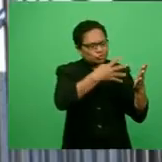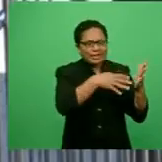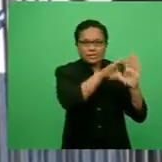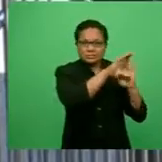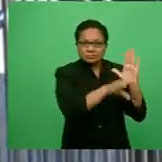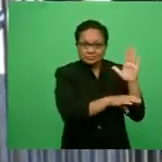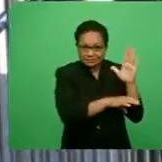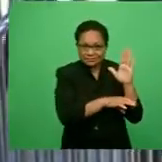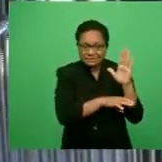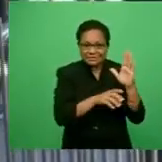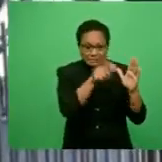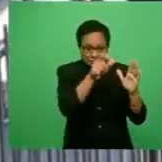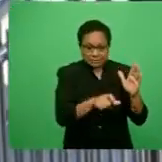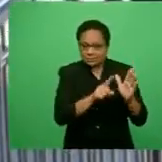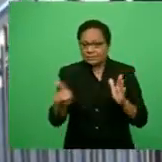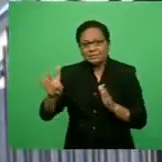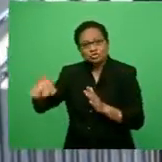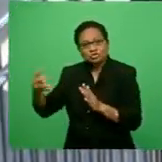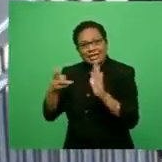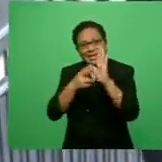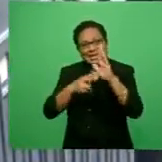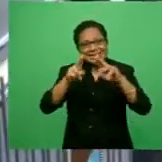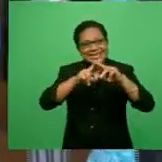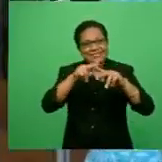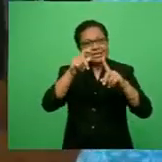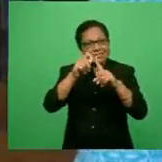new auditors to look into NFP accounts,